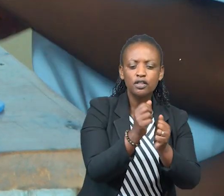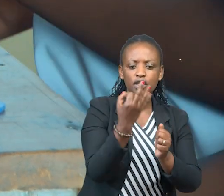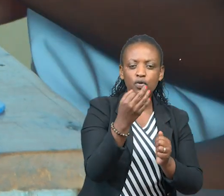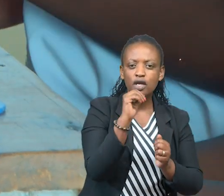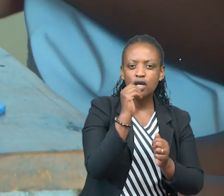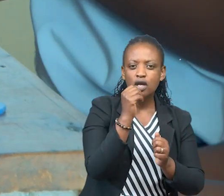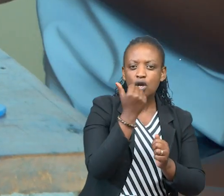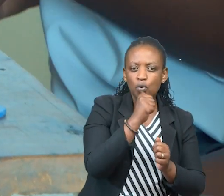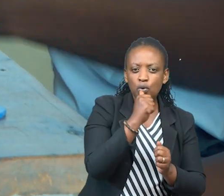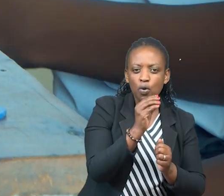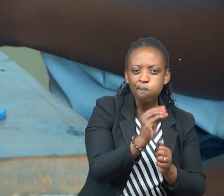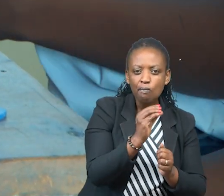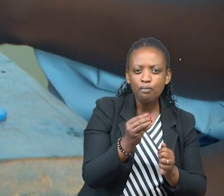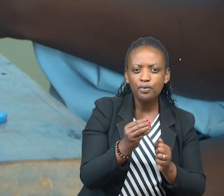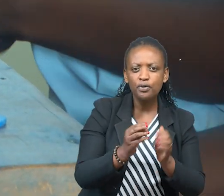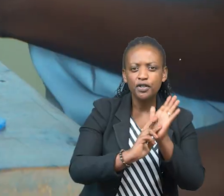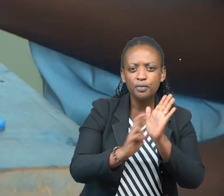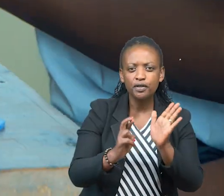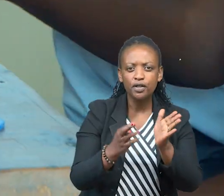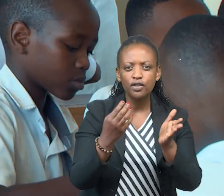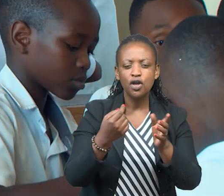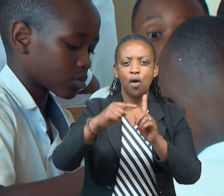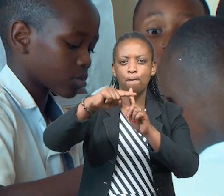with 3 blue counters, which represent